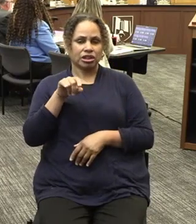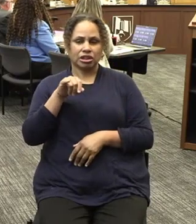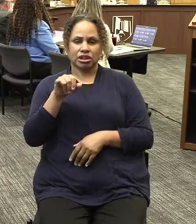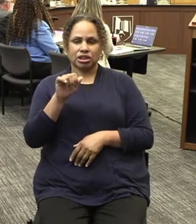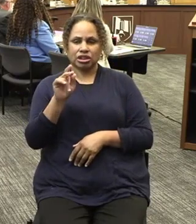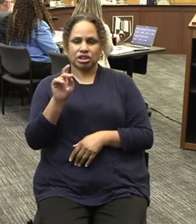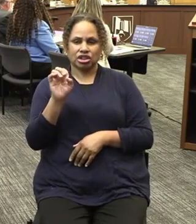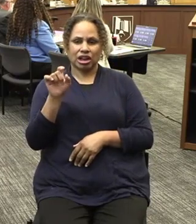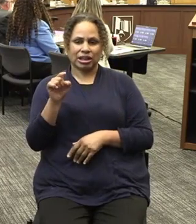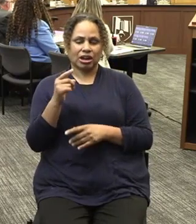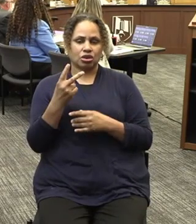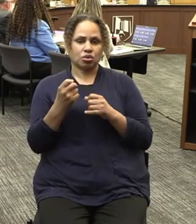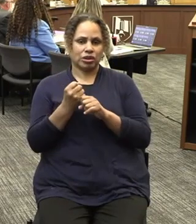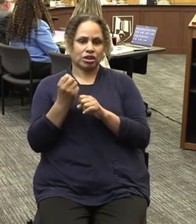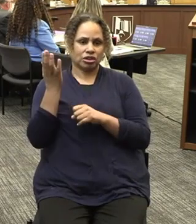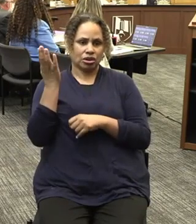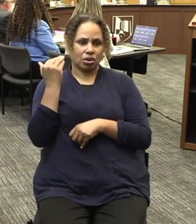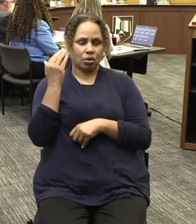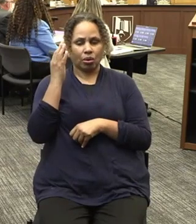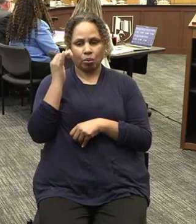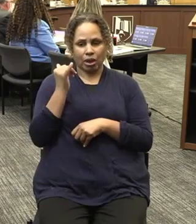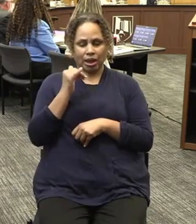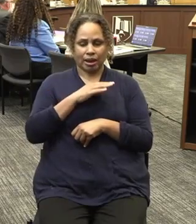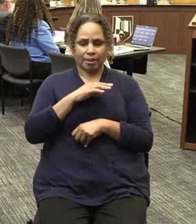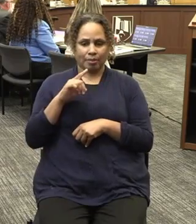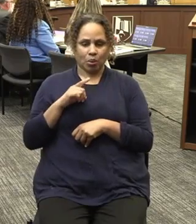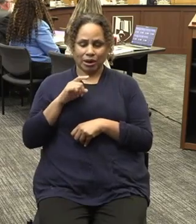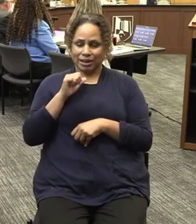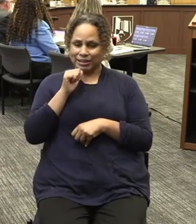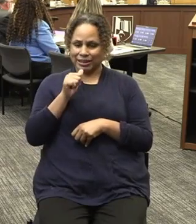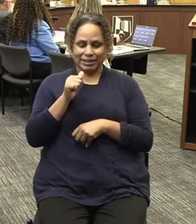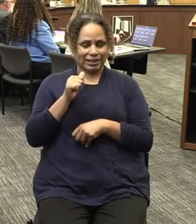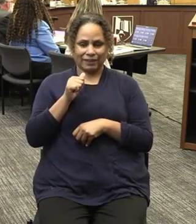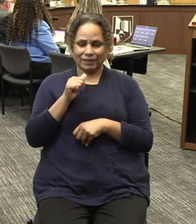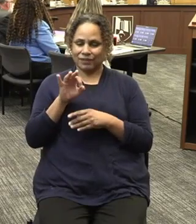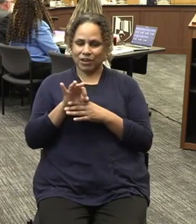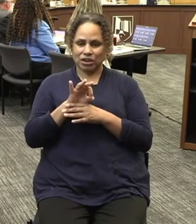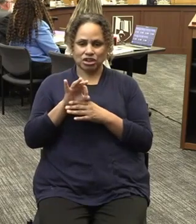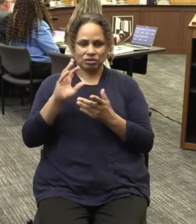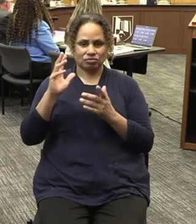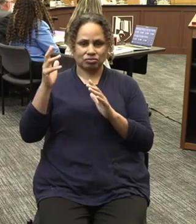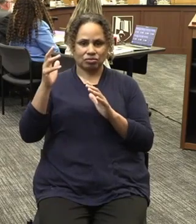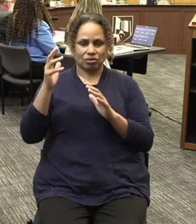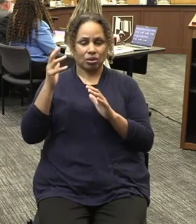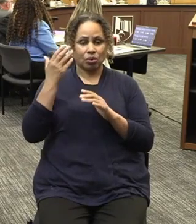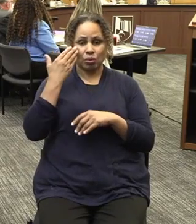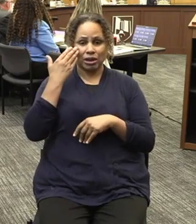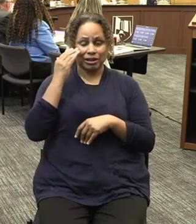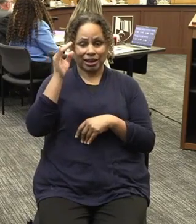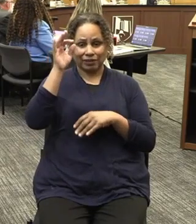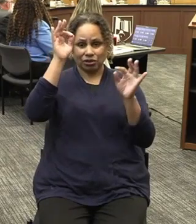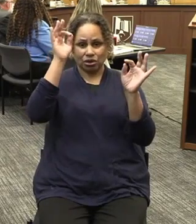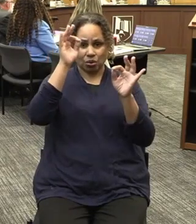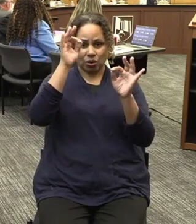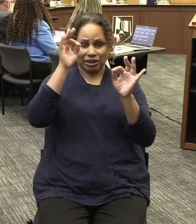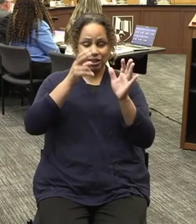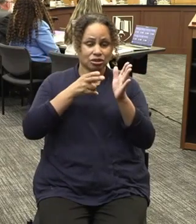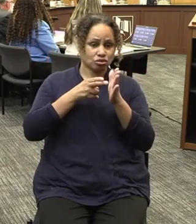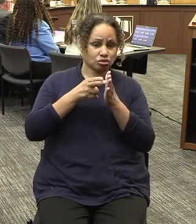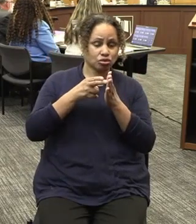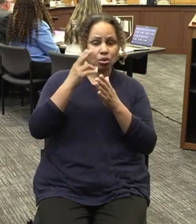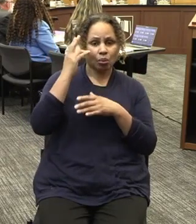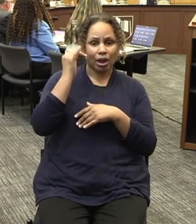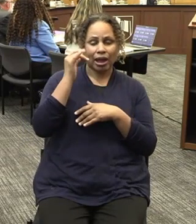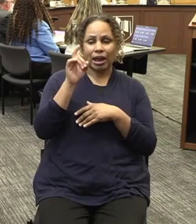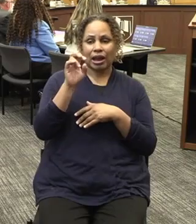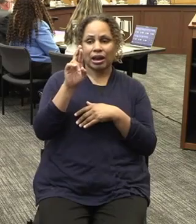board dysfunction. We have no idea the truth of why Dr. Mitchell left. Those of you who know her can ask her, but from what